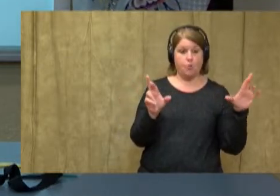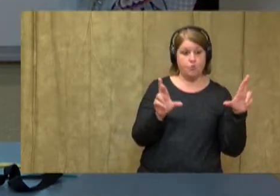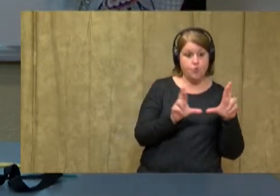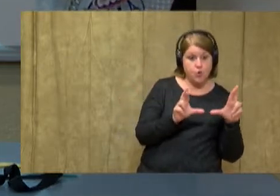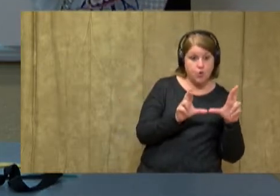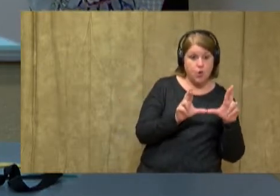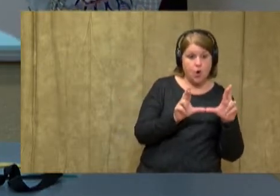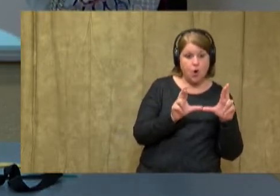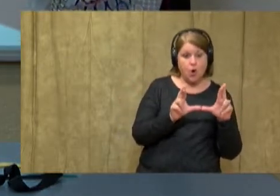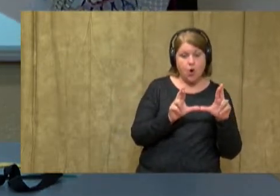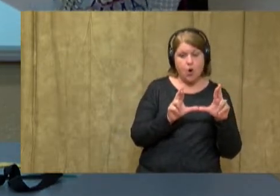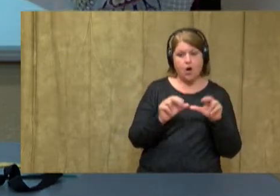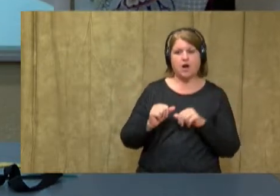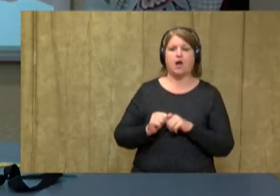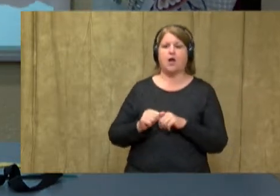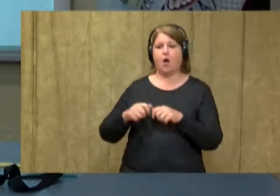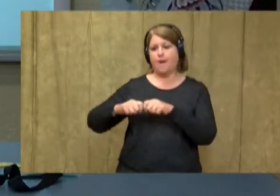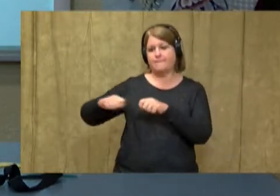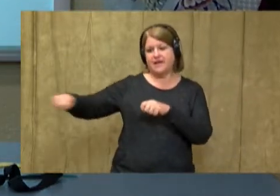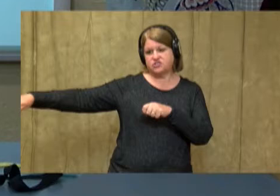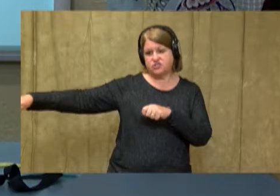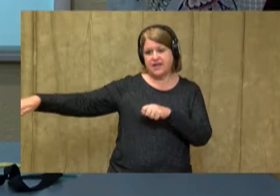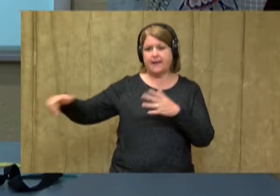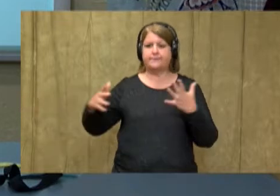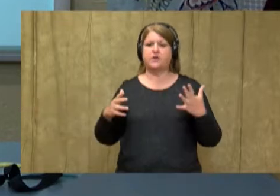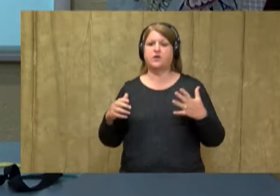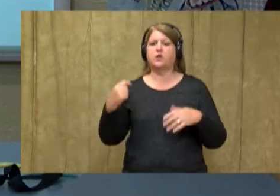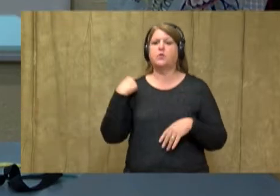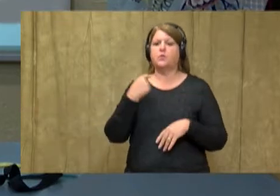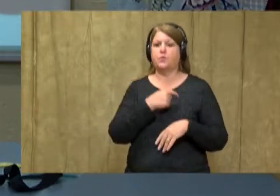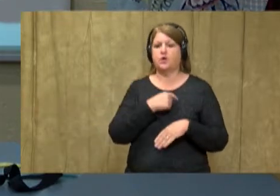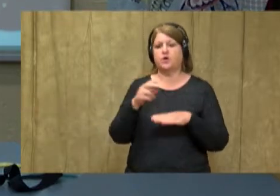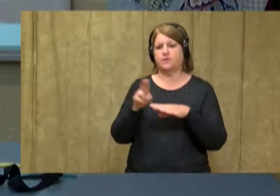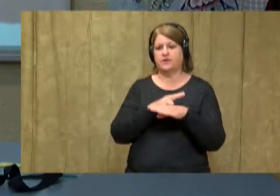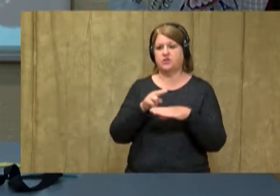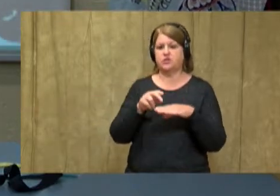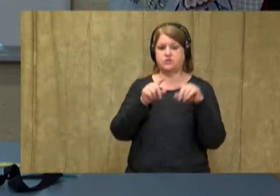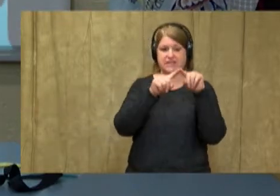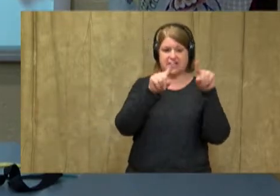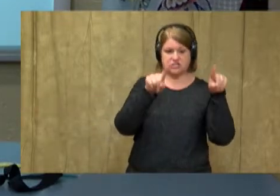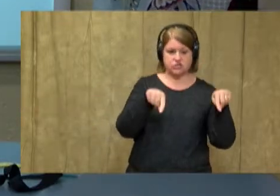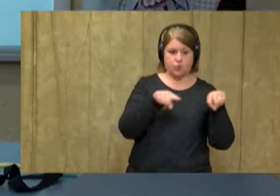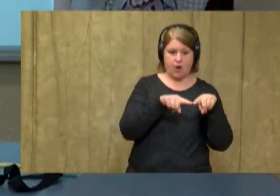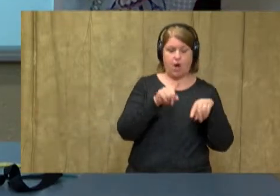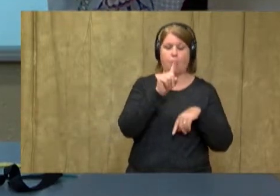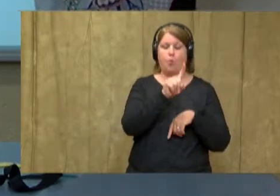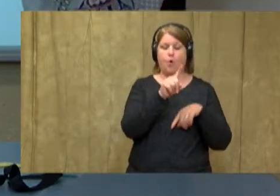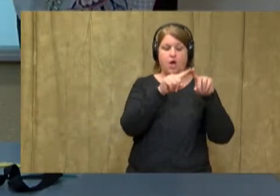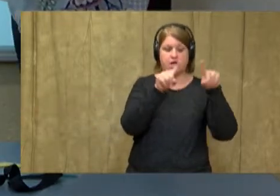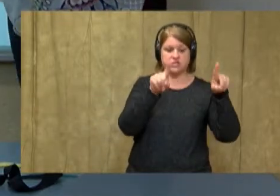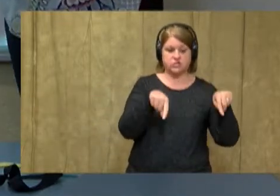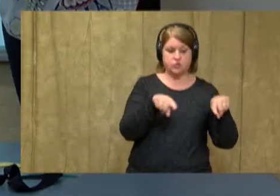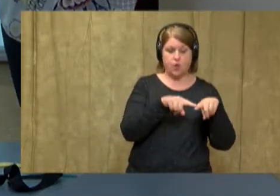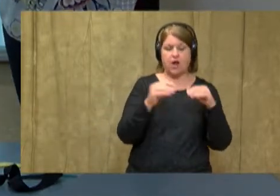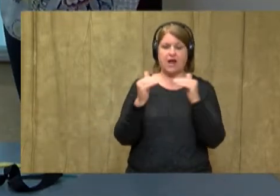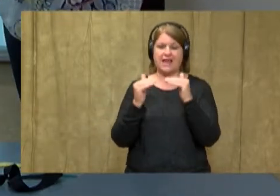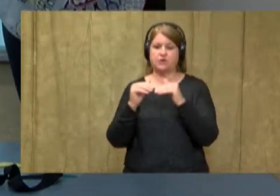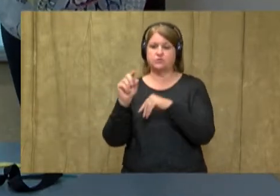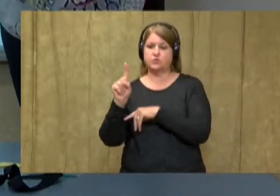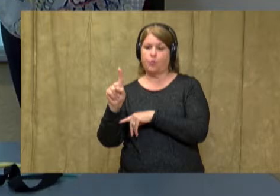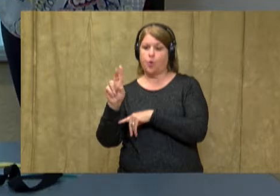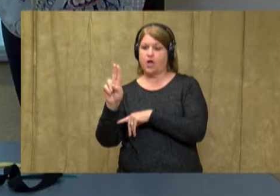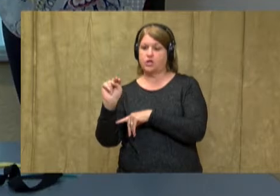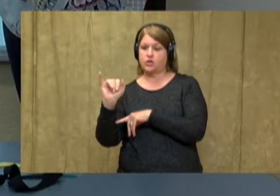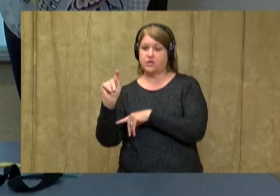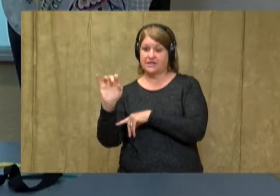we will be doing a square. 1 square equals 1 unit. So looking at this pencil,